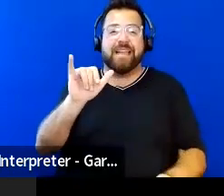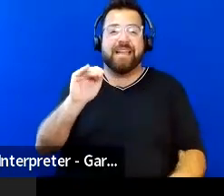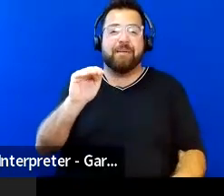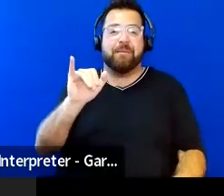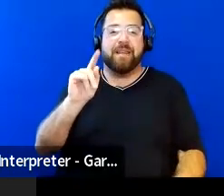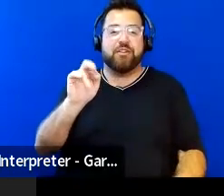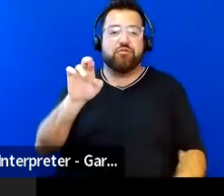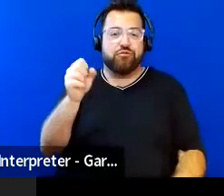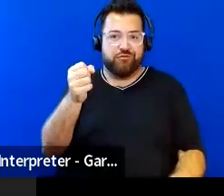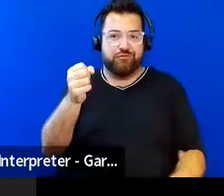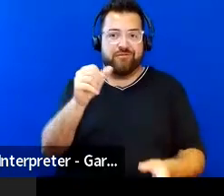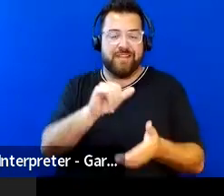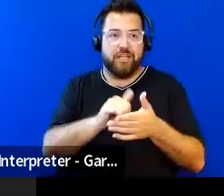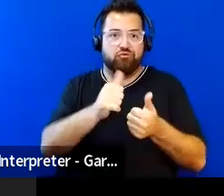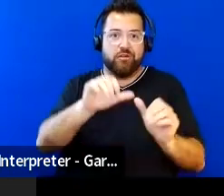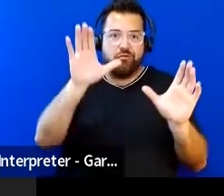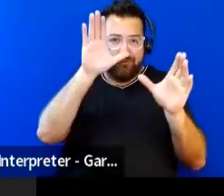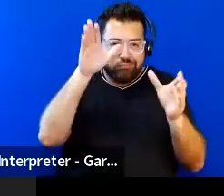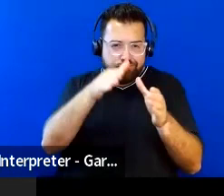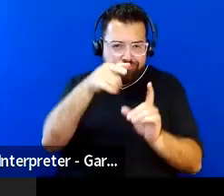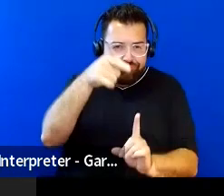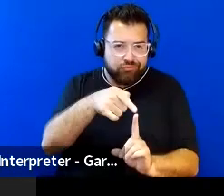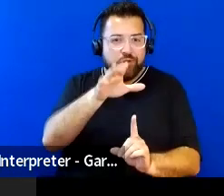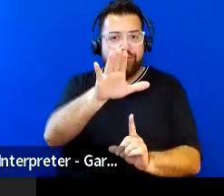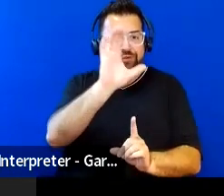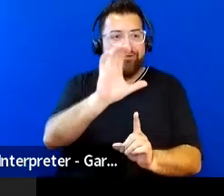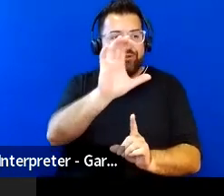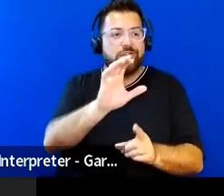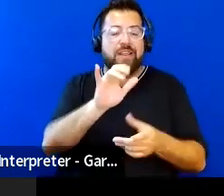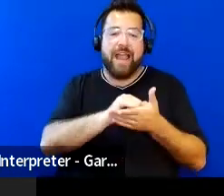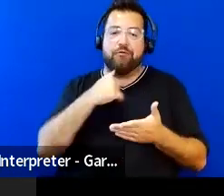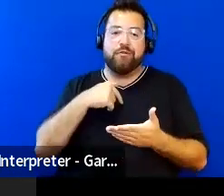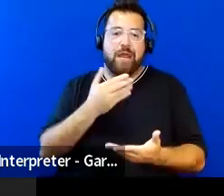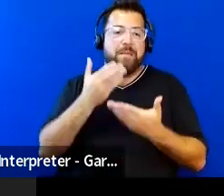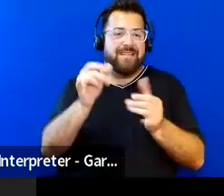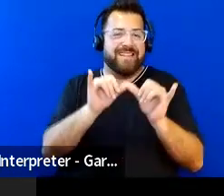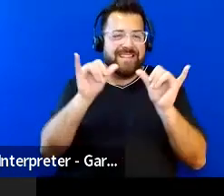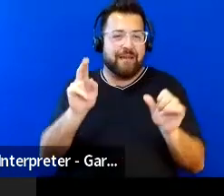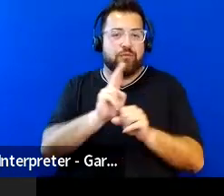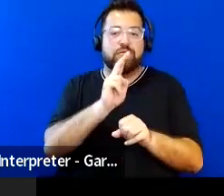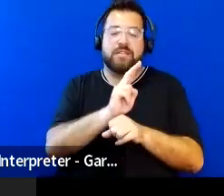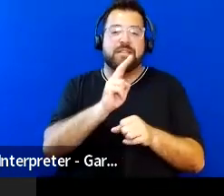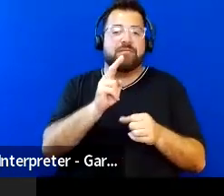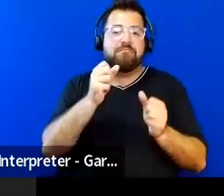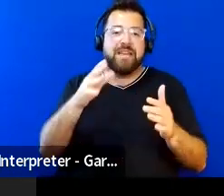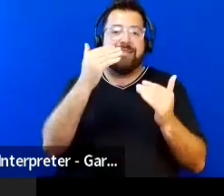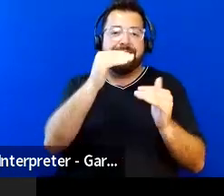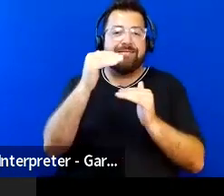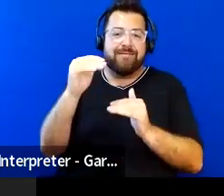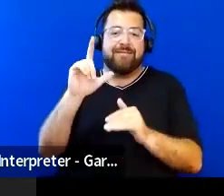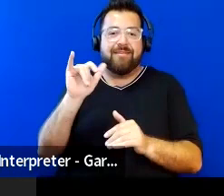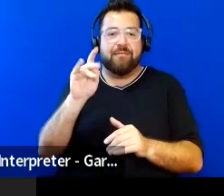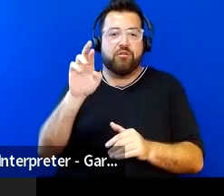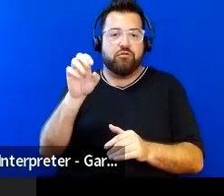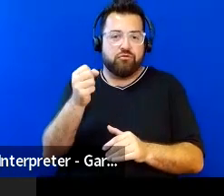searching our OneSearch catalog. And on all of our library websites, we all call it OneSearch.